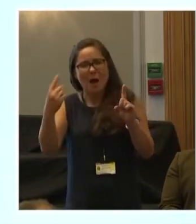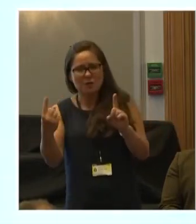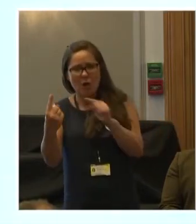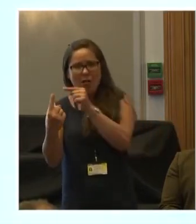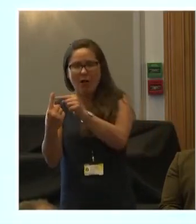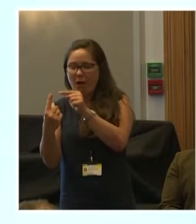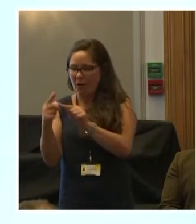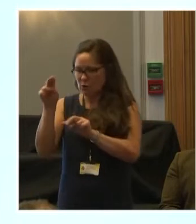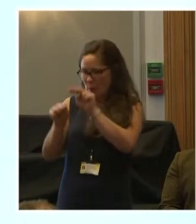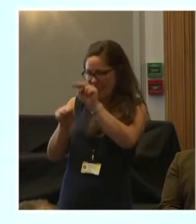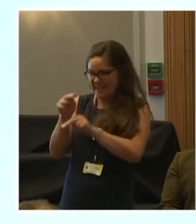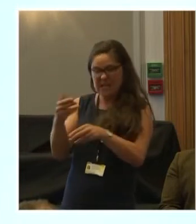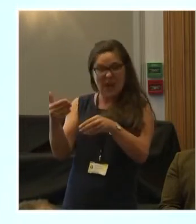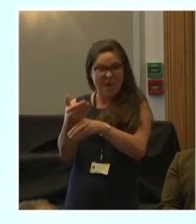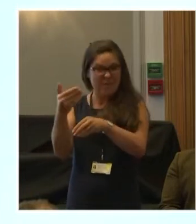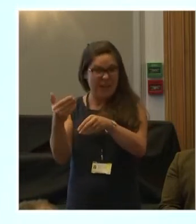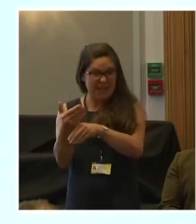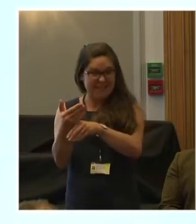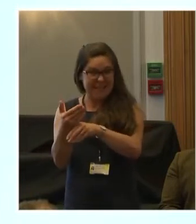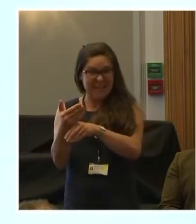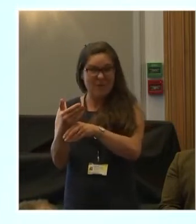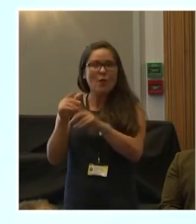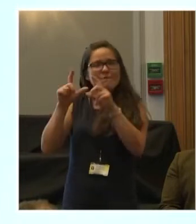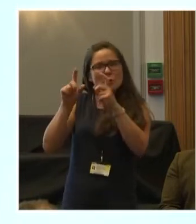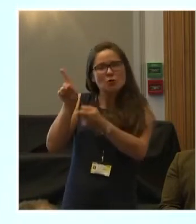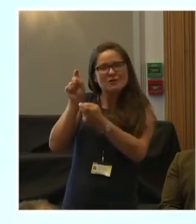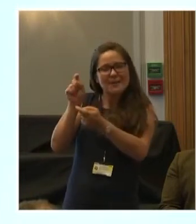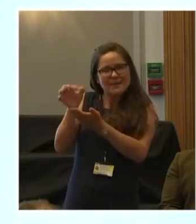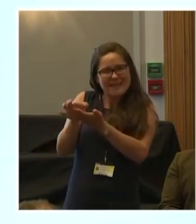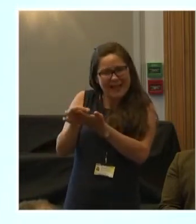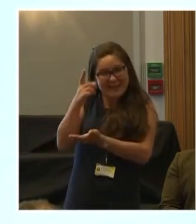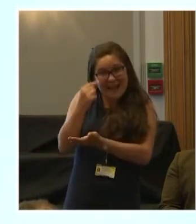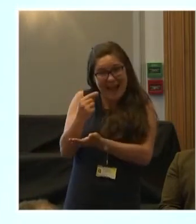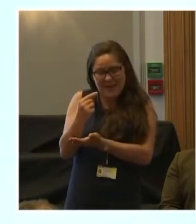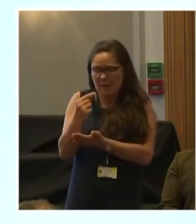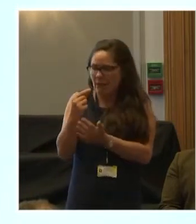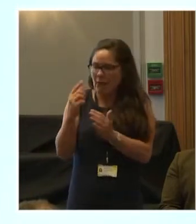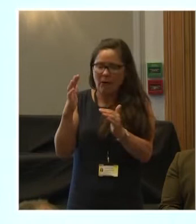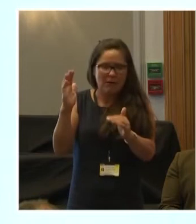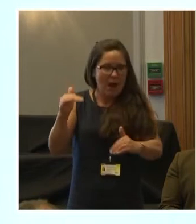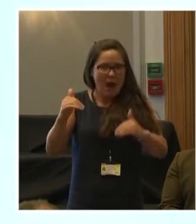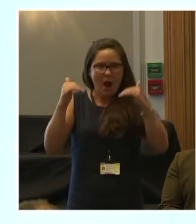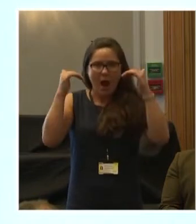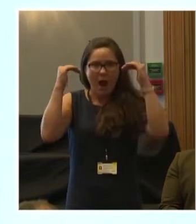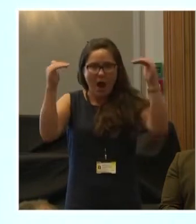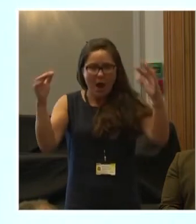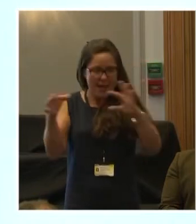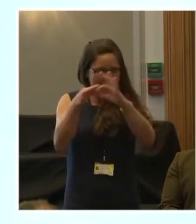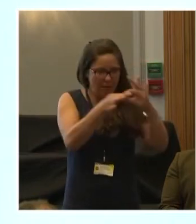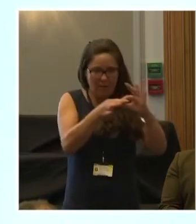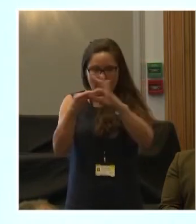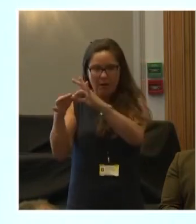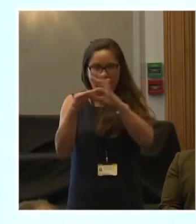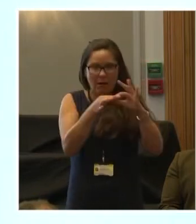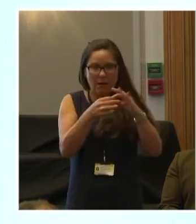efficacy in restoring RPE and photoreceptor function. This is a highly collaborative study involving four institutions